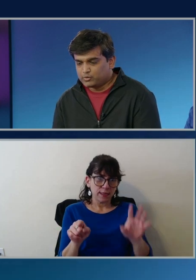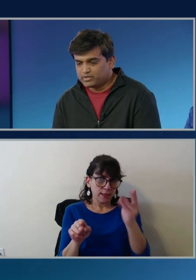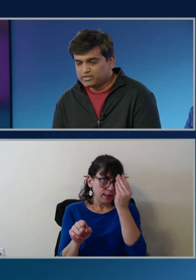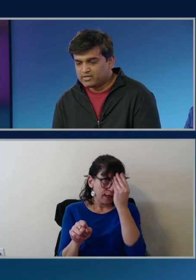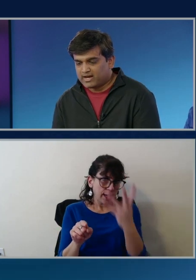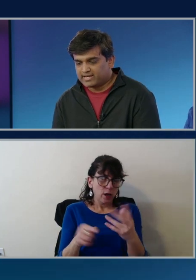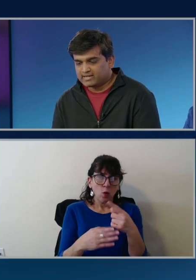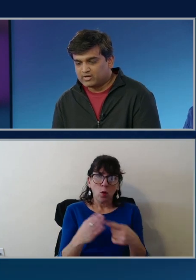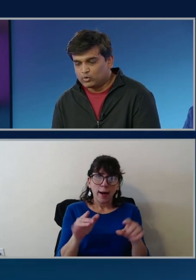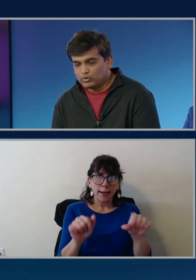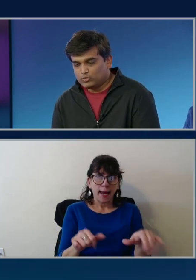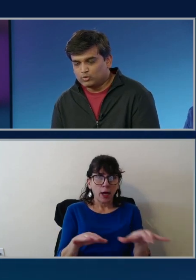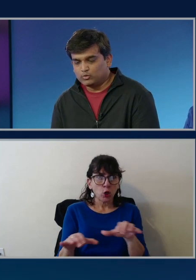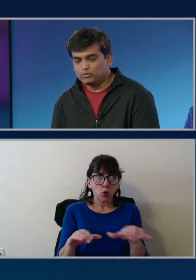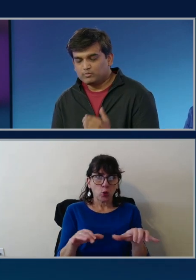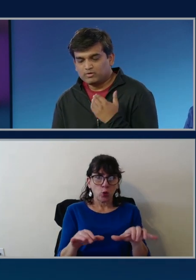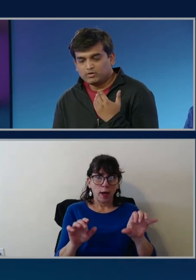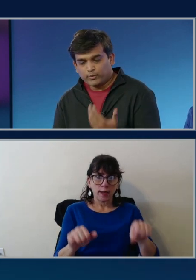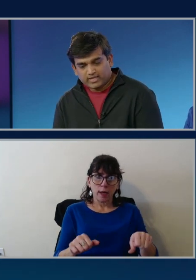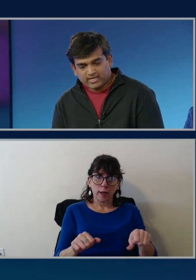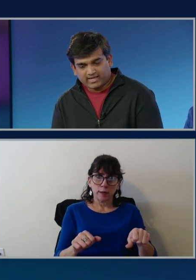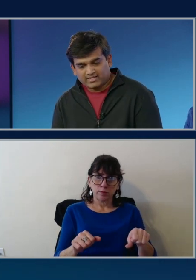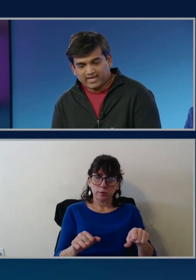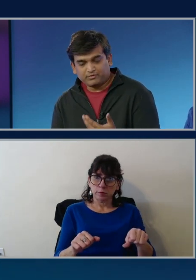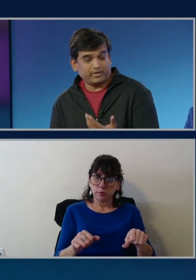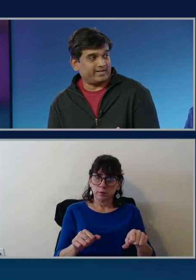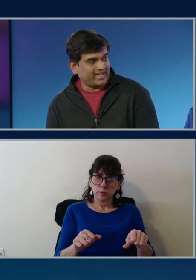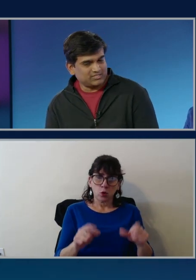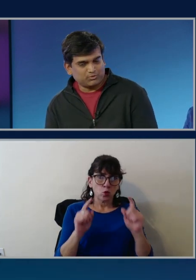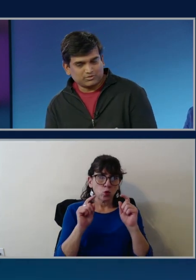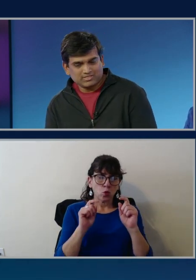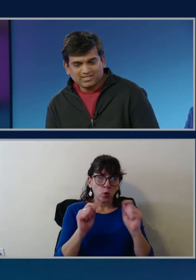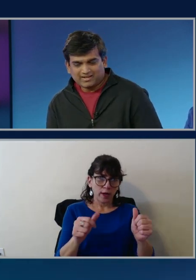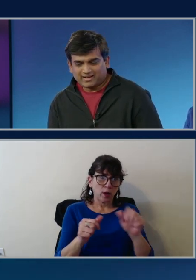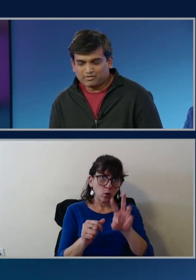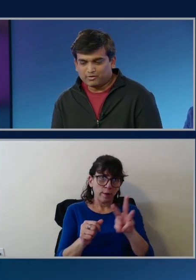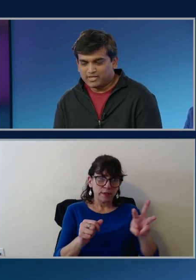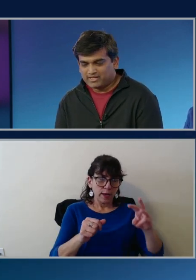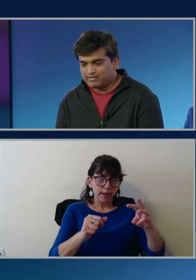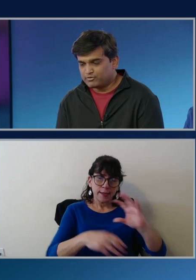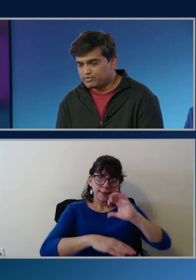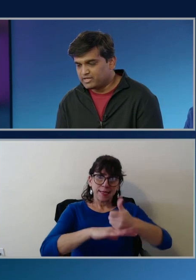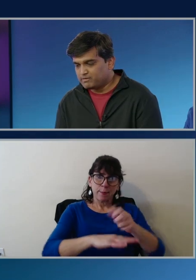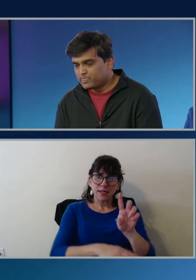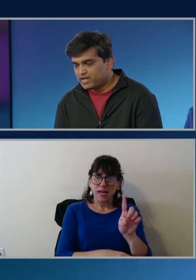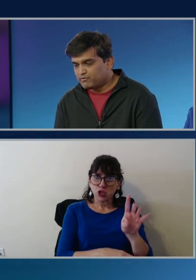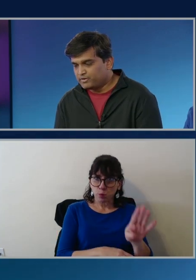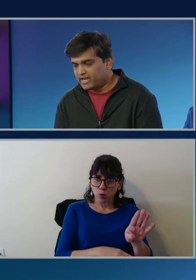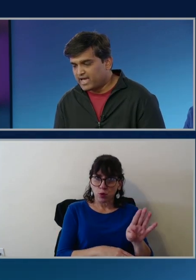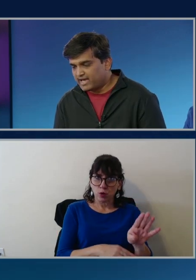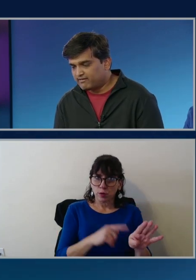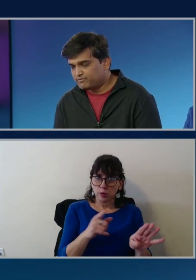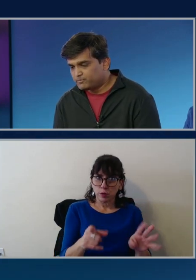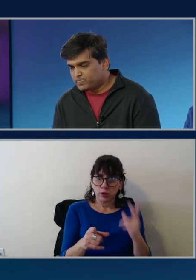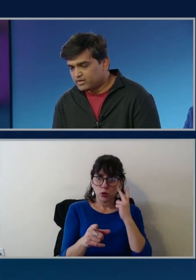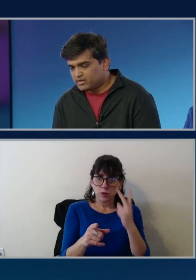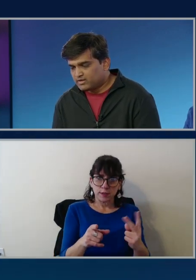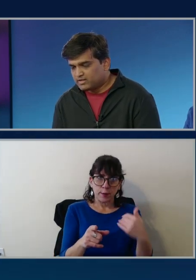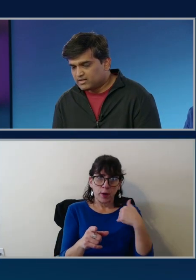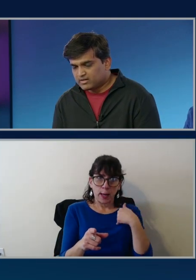I can do is I can go to QuickSight and create dashboards. Right? So here, if you see, we